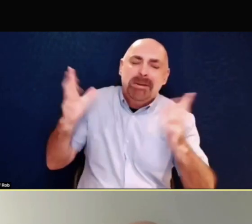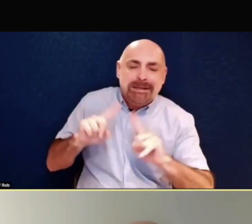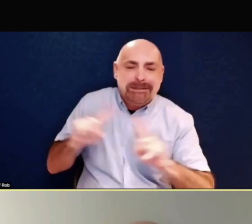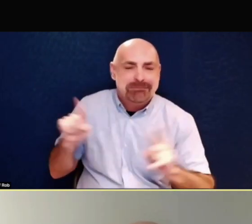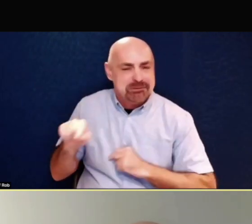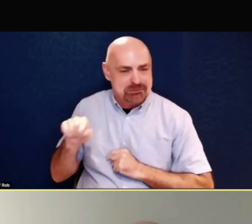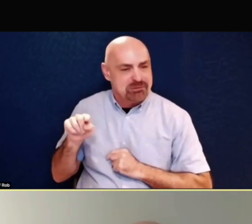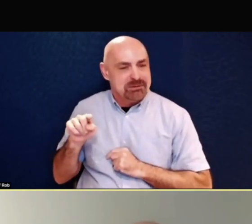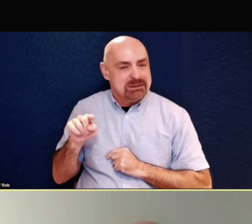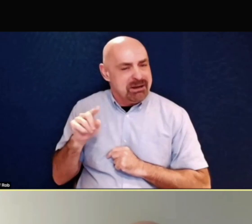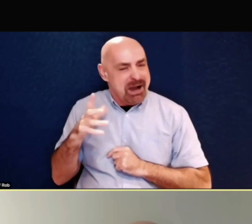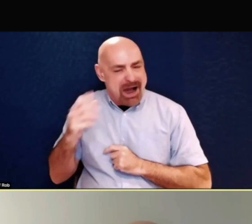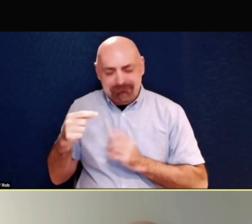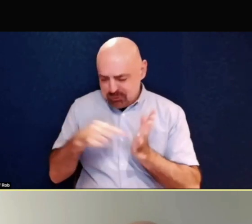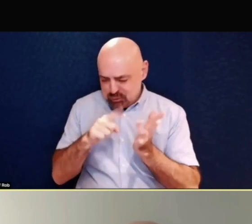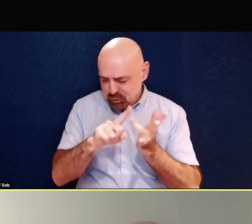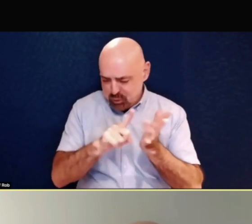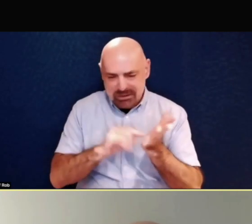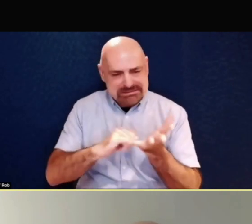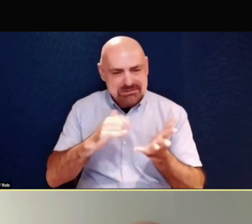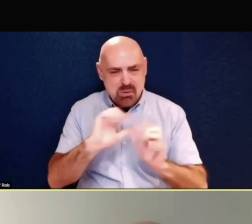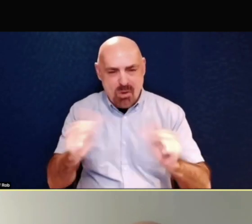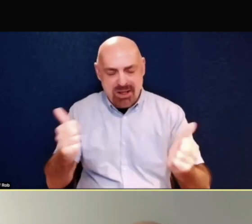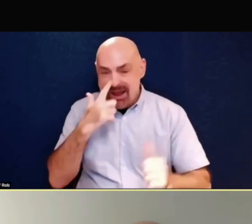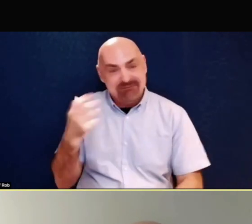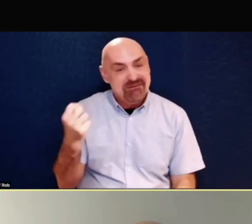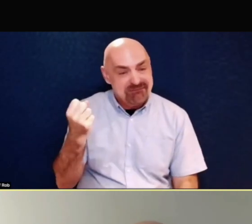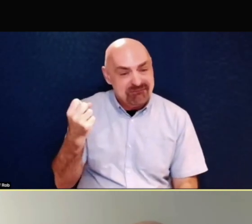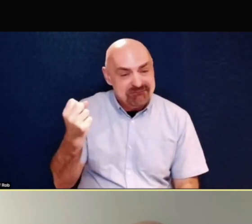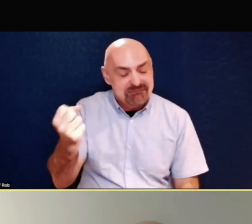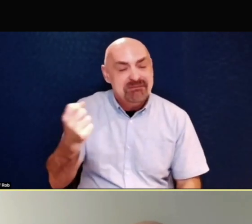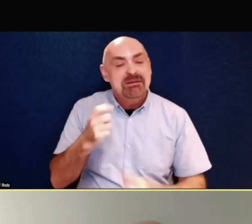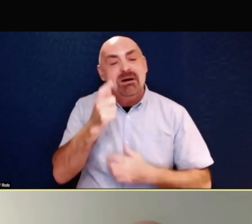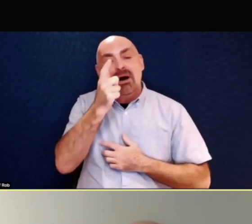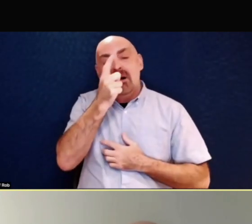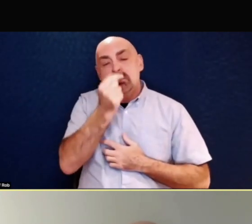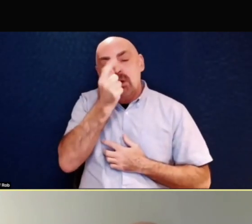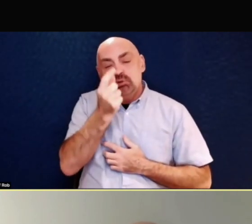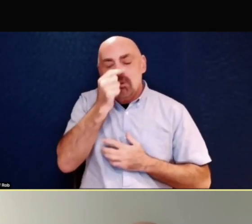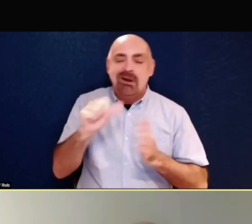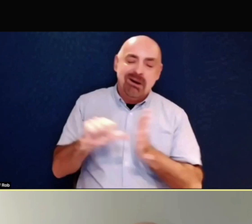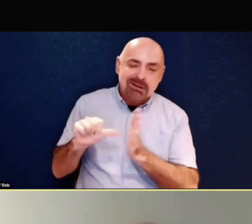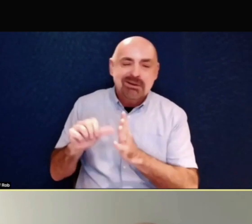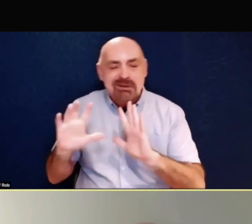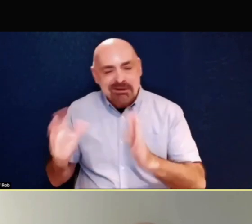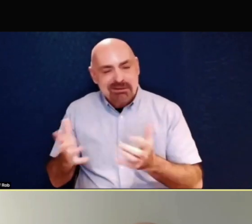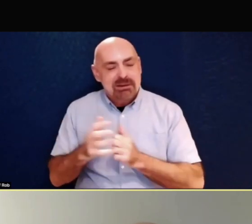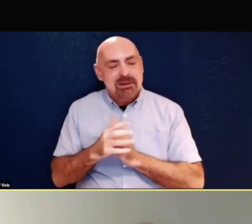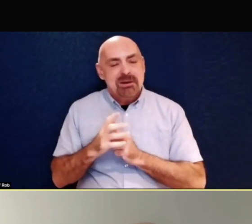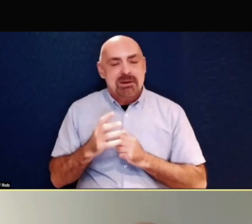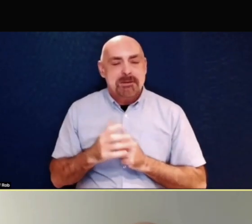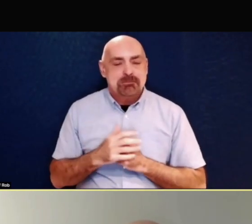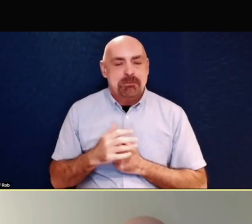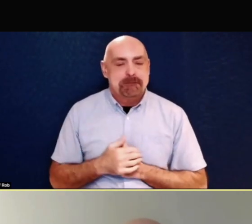many of the tools to do it well. On the potential difficulty, solutions, and hard truths, I'm going to come